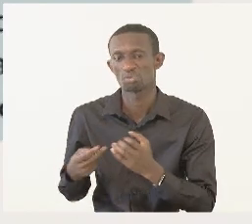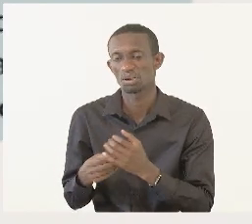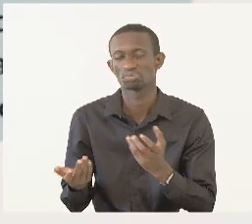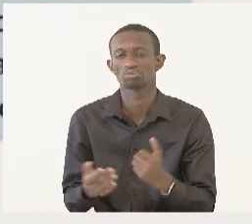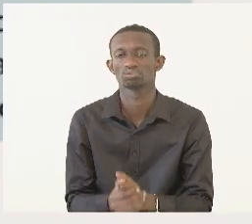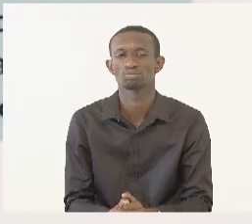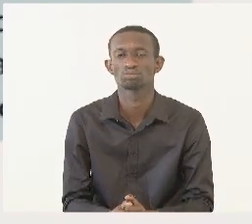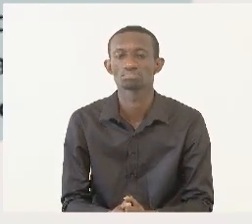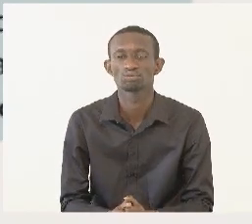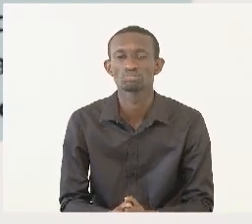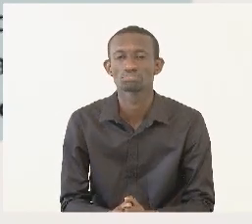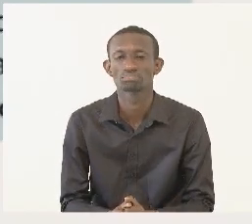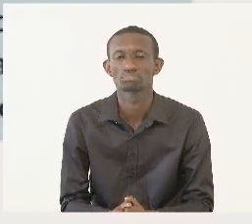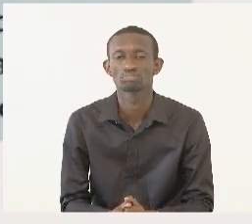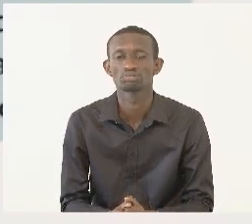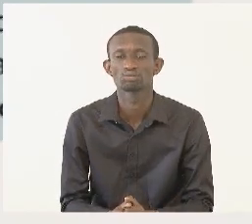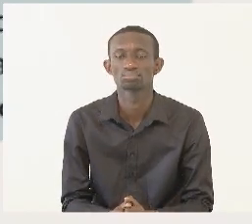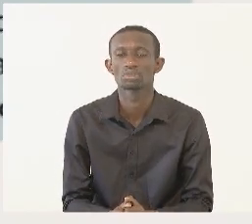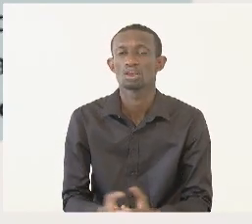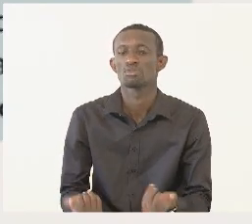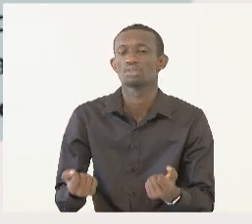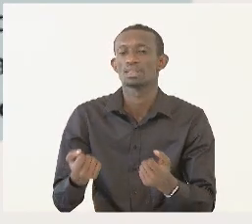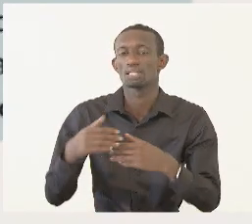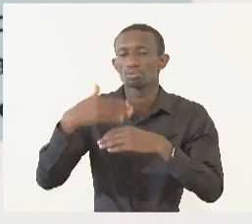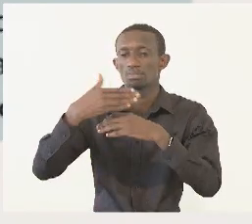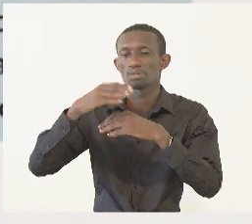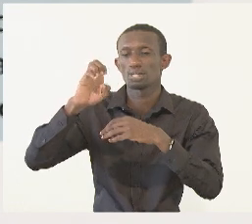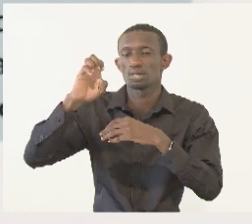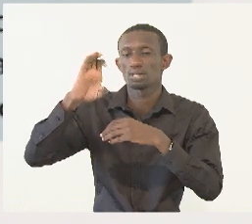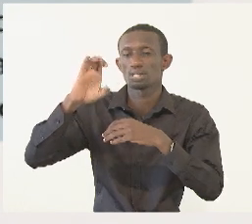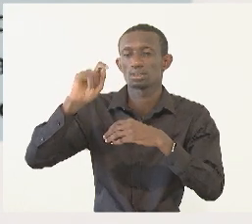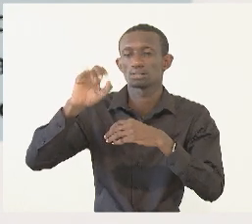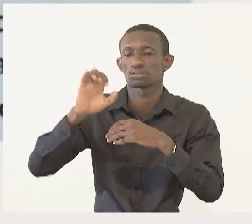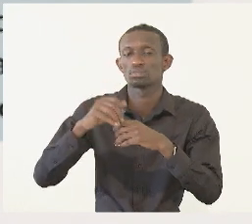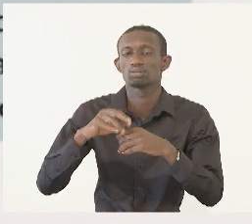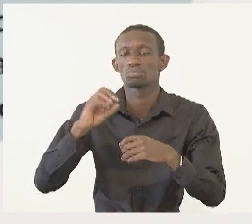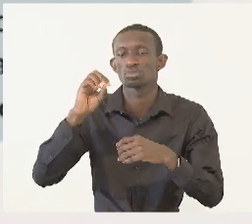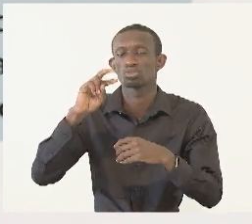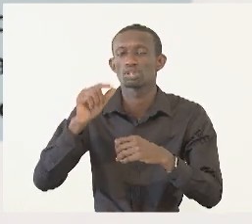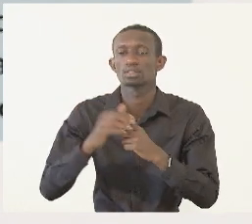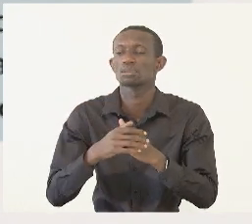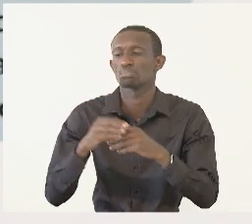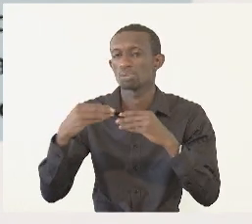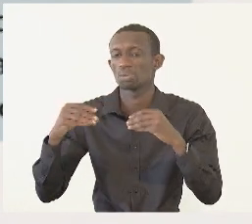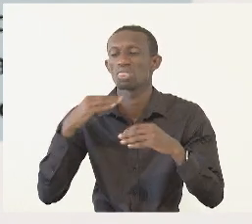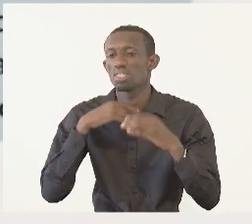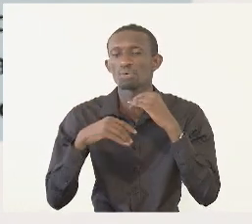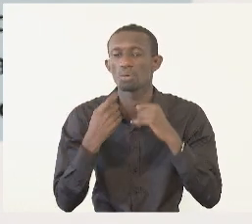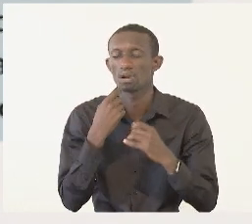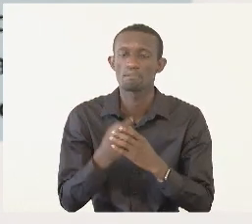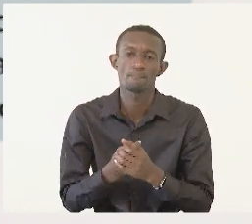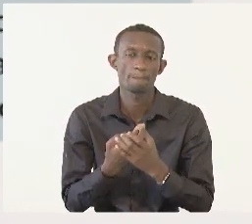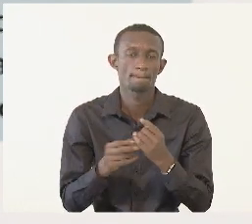river. So we have excretory organs and their respective products which are going to be excreted from